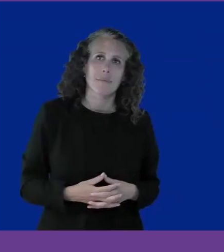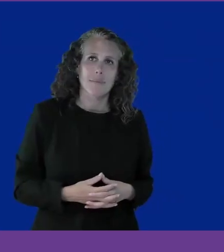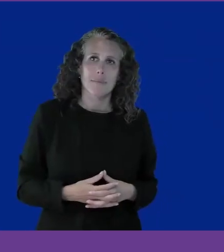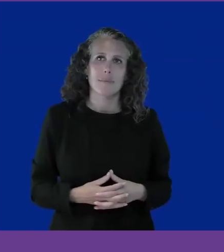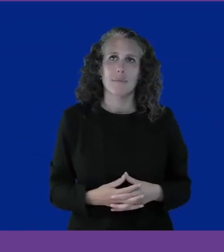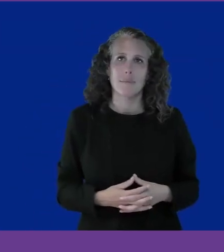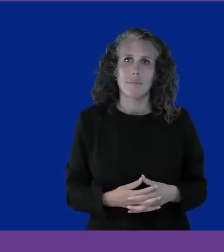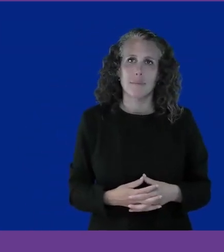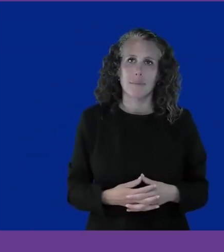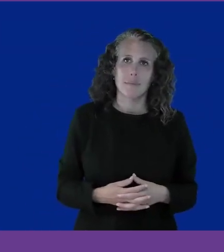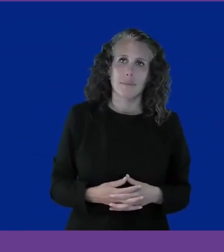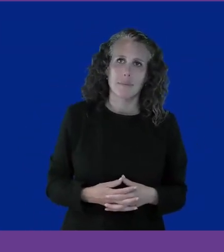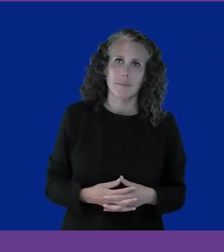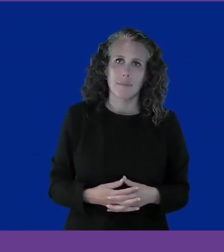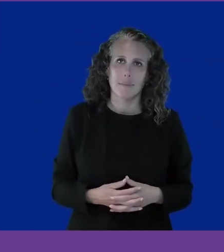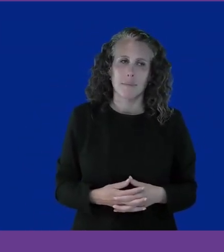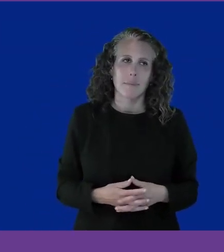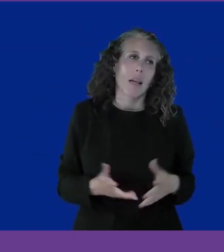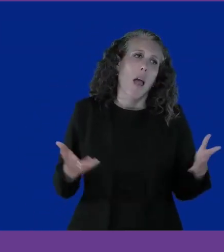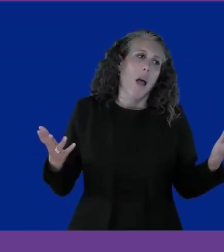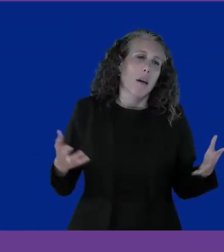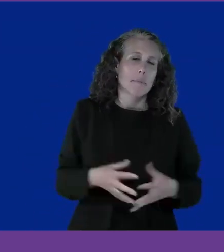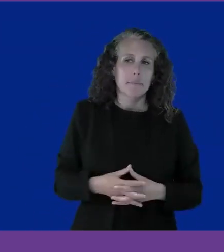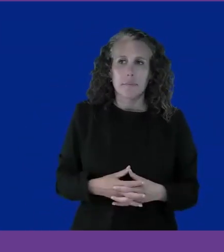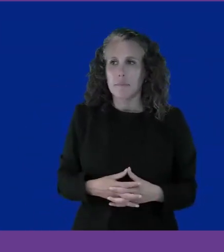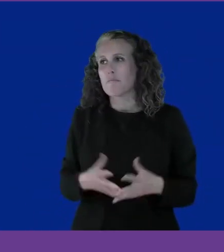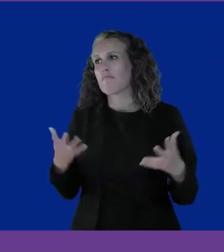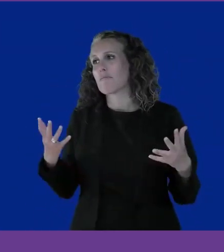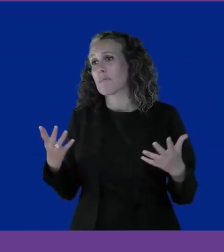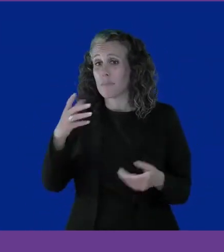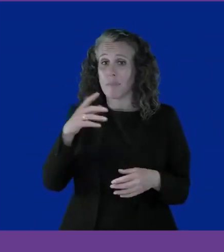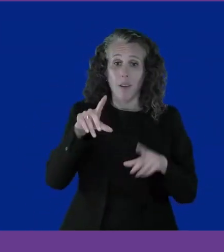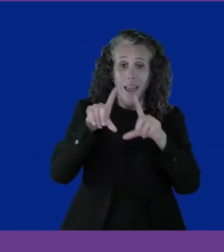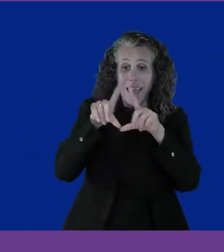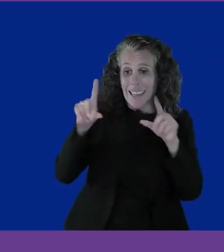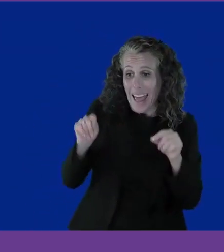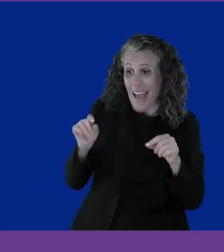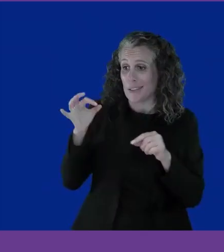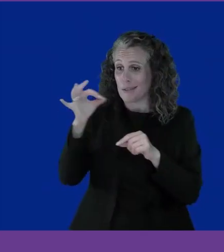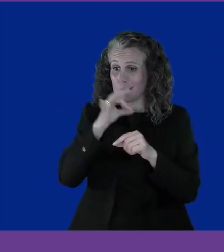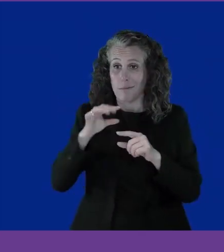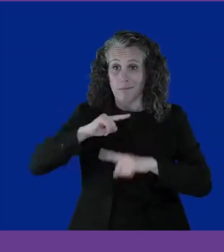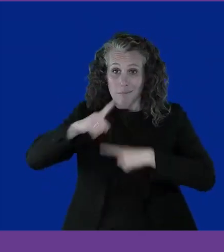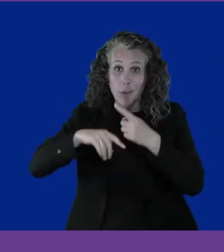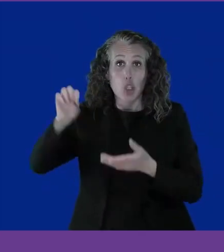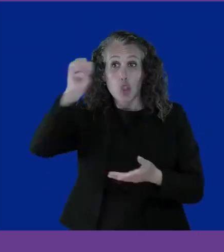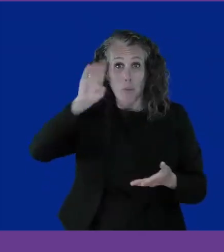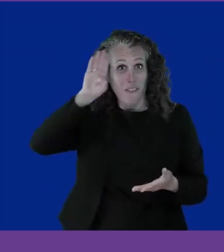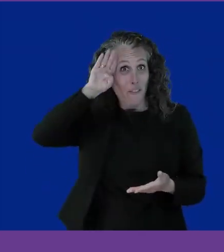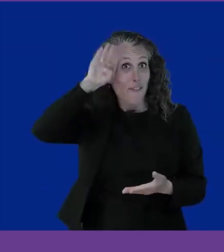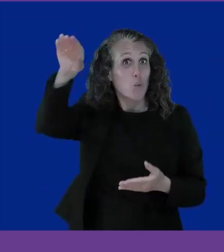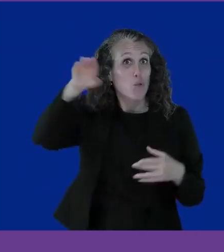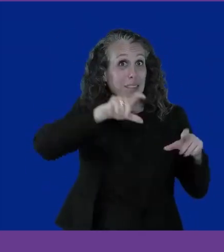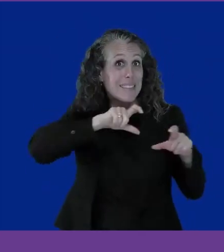we always have the discussion, how long does cash live in Europe, or do we have cash in the future?